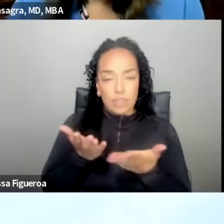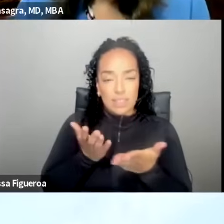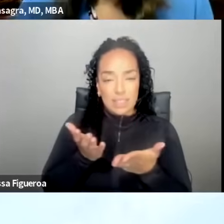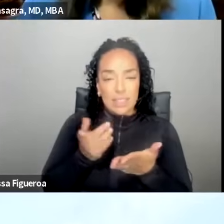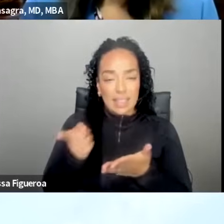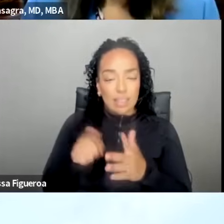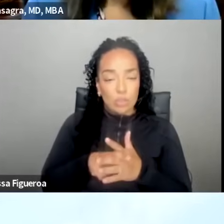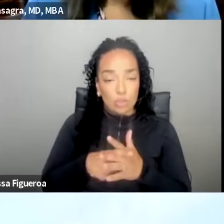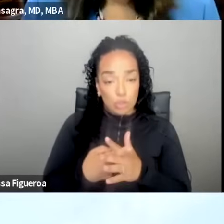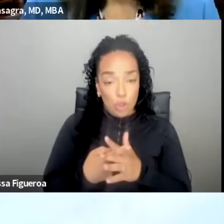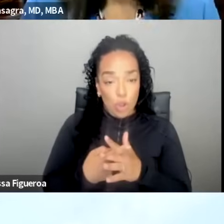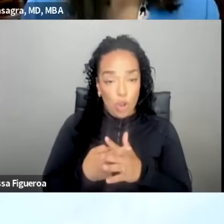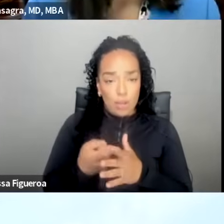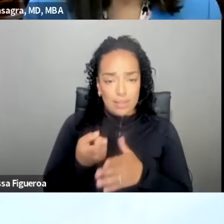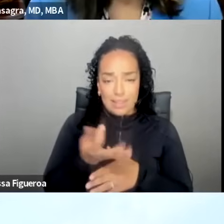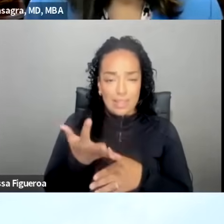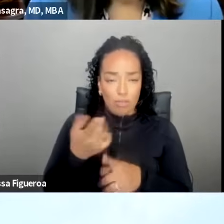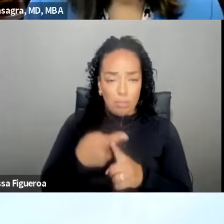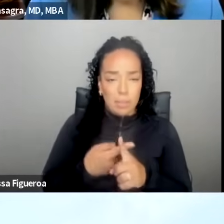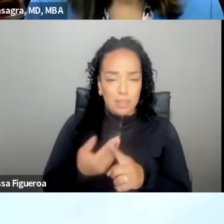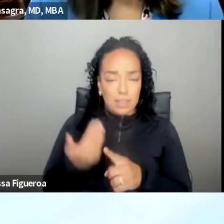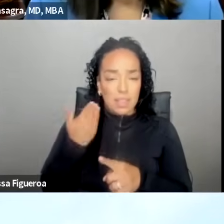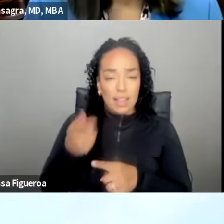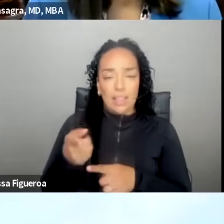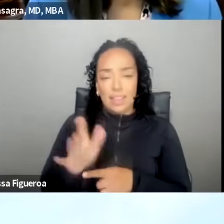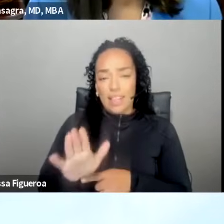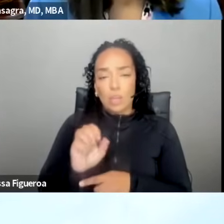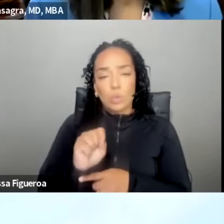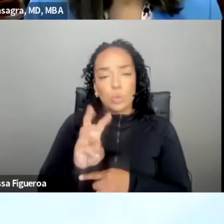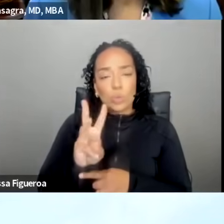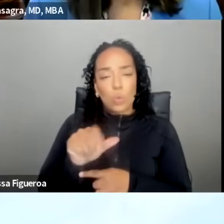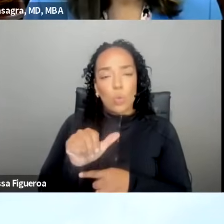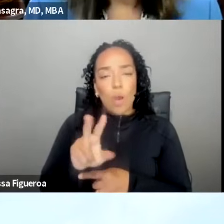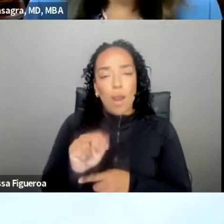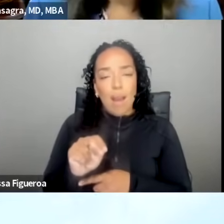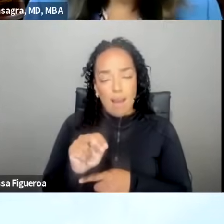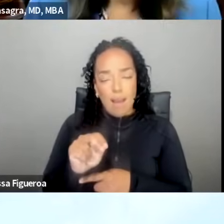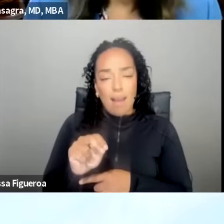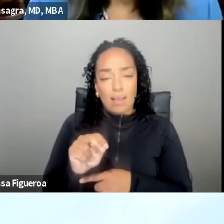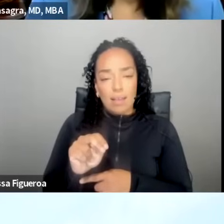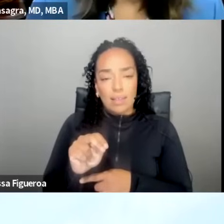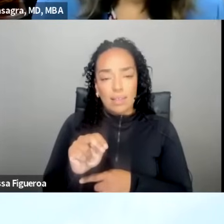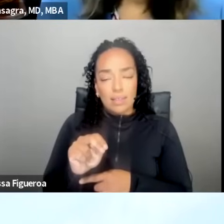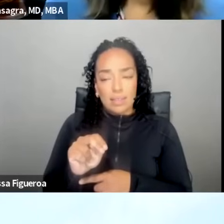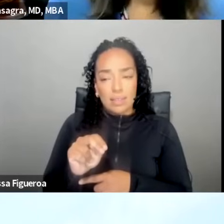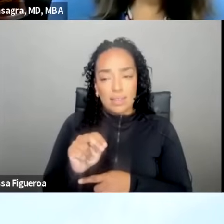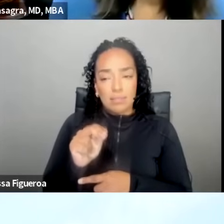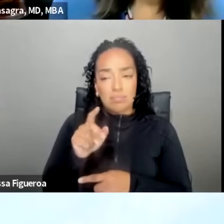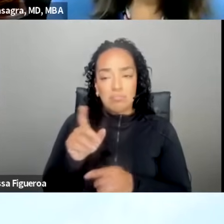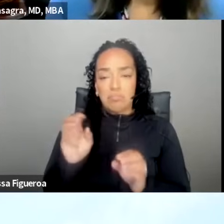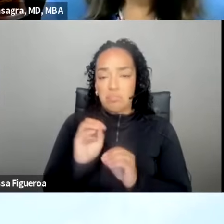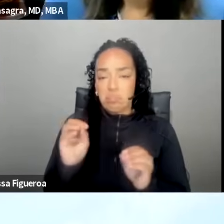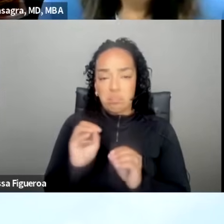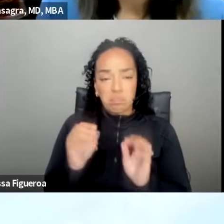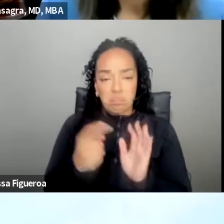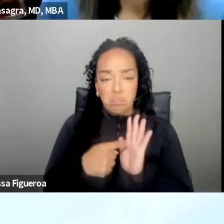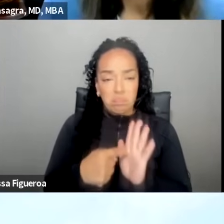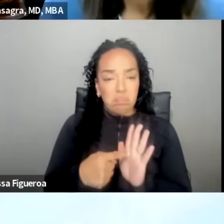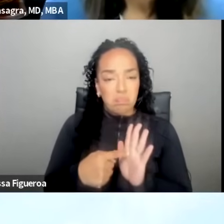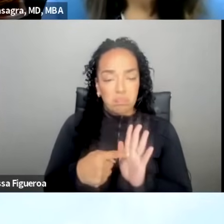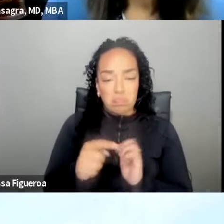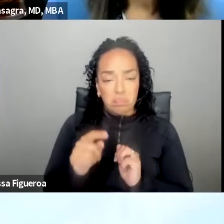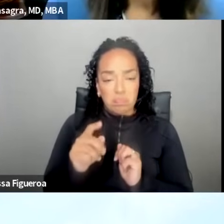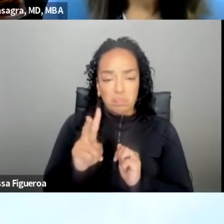ago to monitor the feral swine population. So far, no indications of any virus in